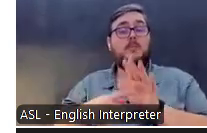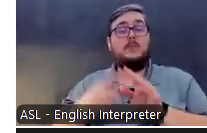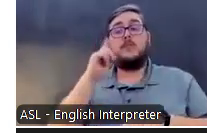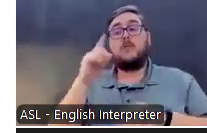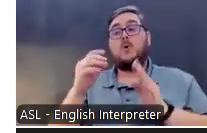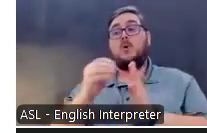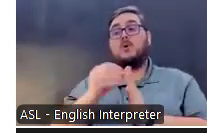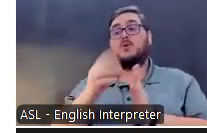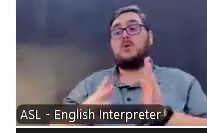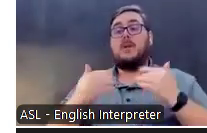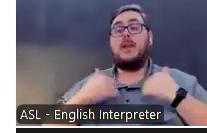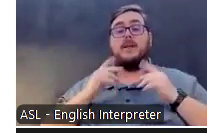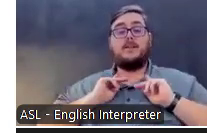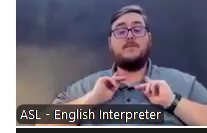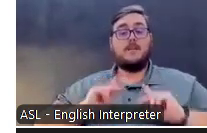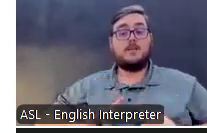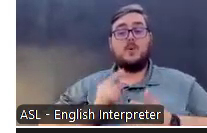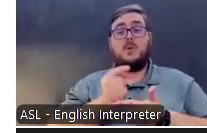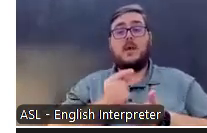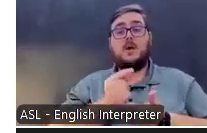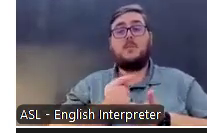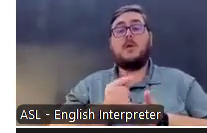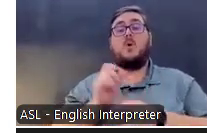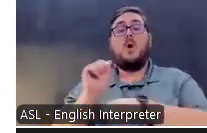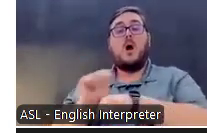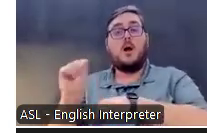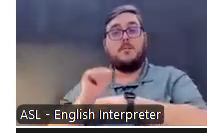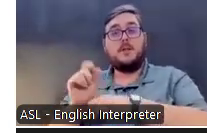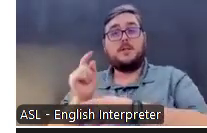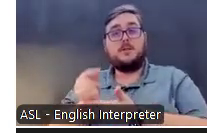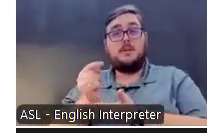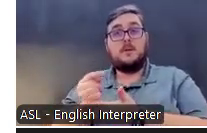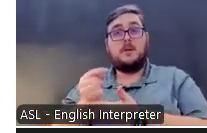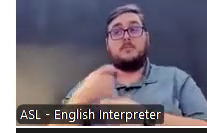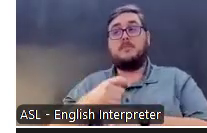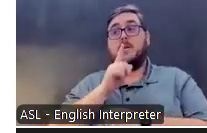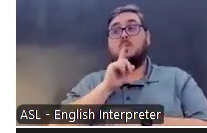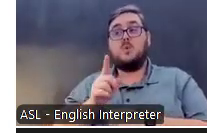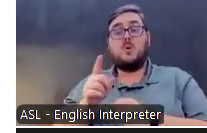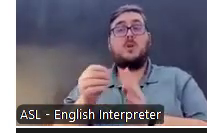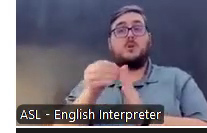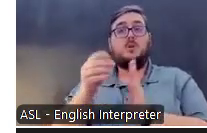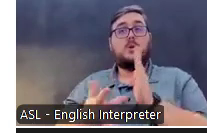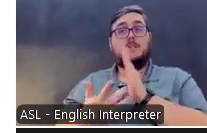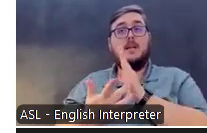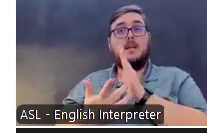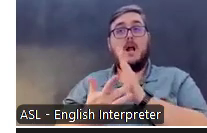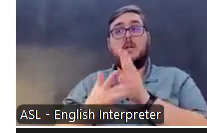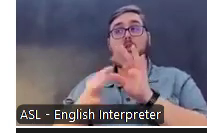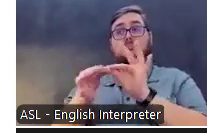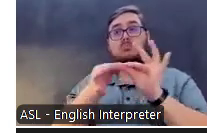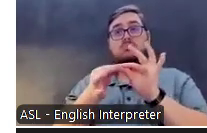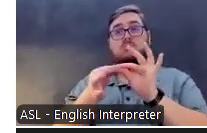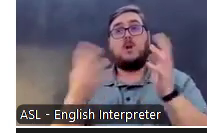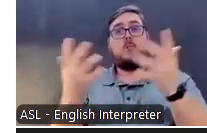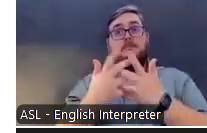or occupational therapy, making sure that assistive technology is coordinated with that. That could be a service. Some important